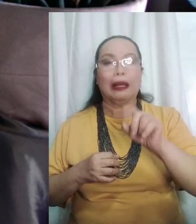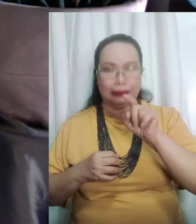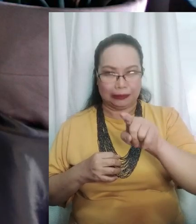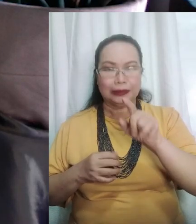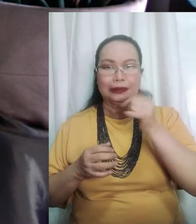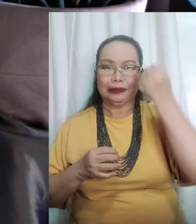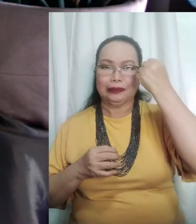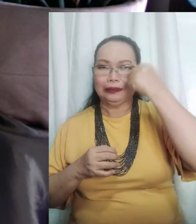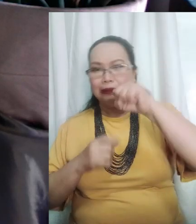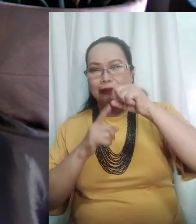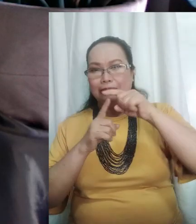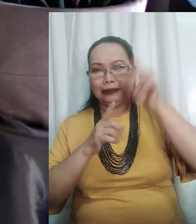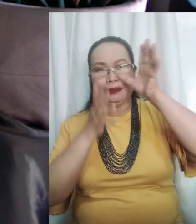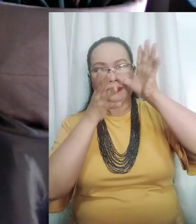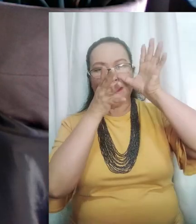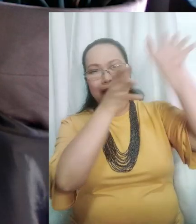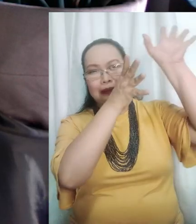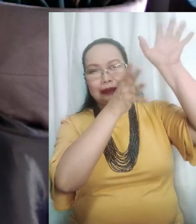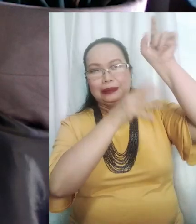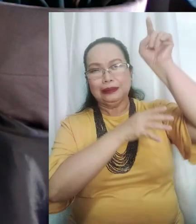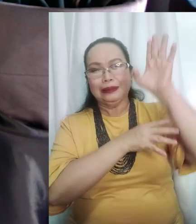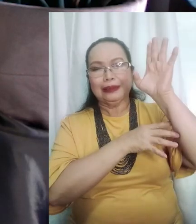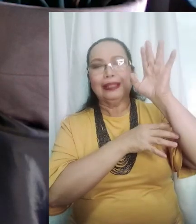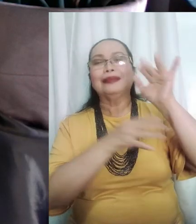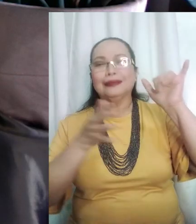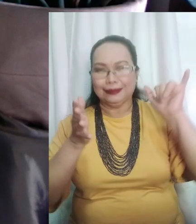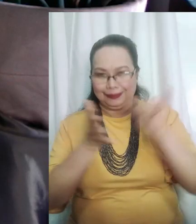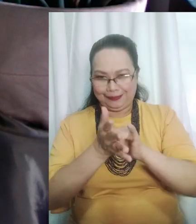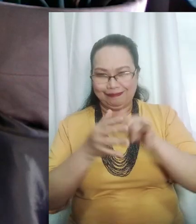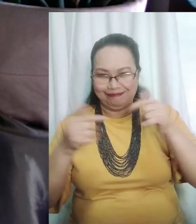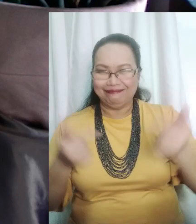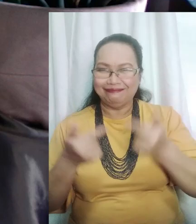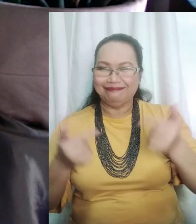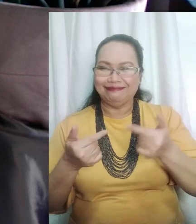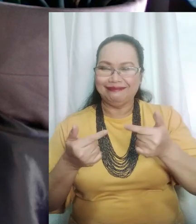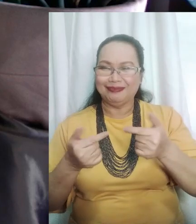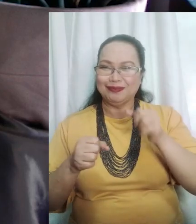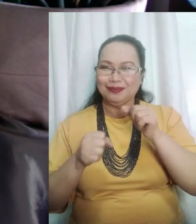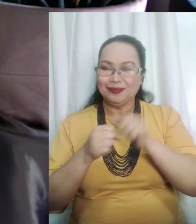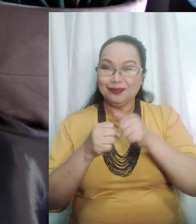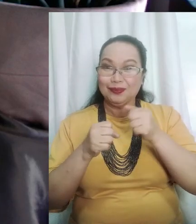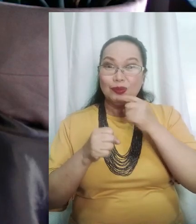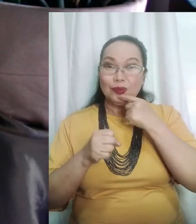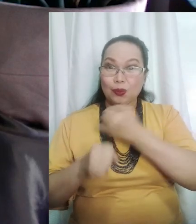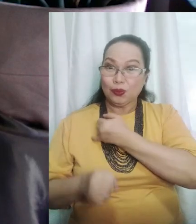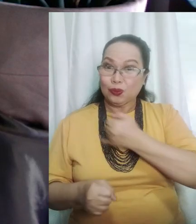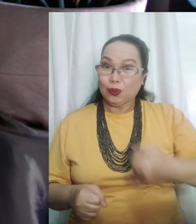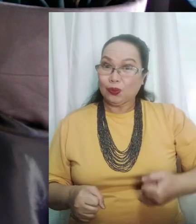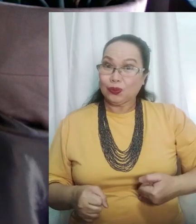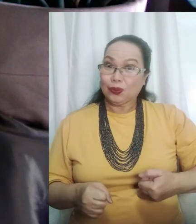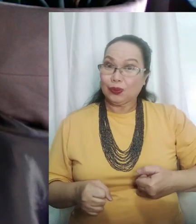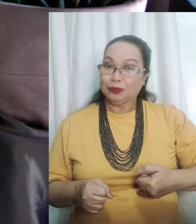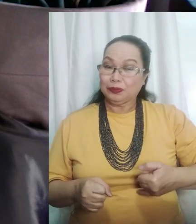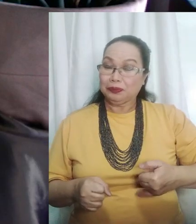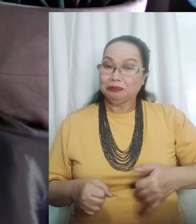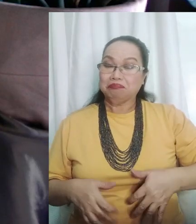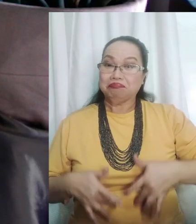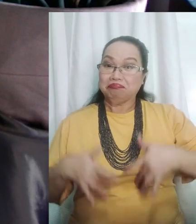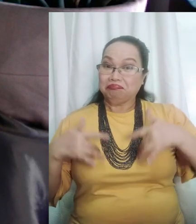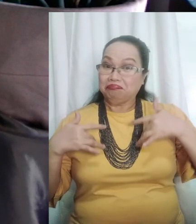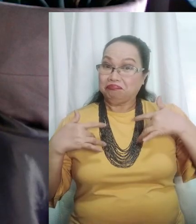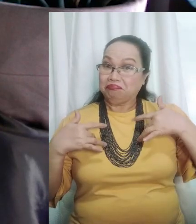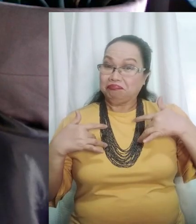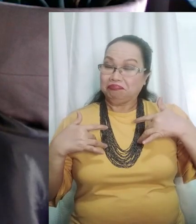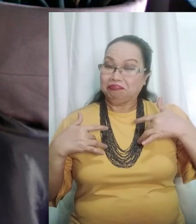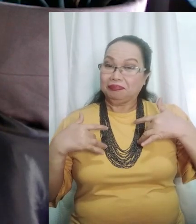though Joseph grew up knowing the God of his father Jacob, he has not come yet